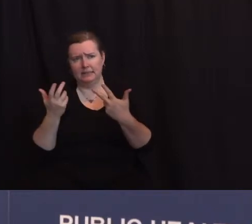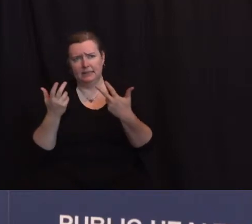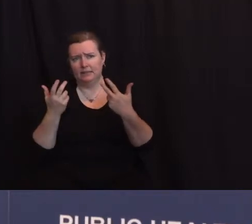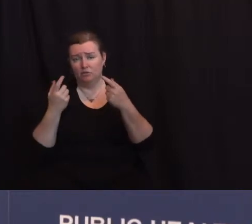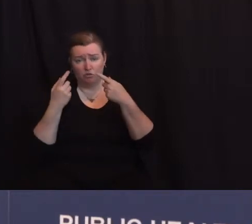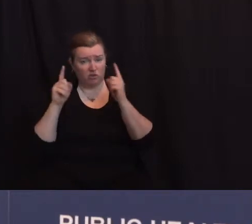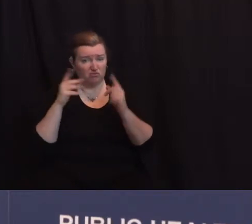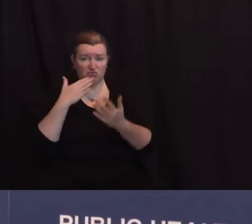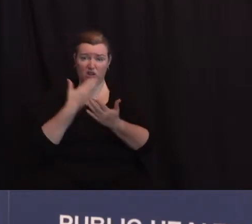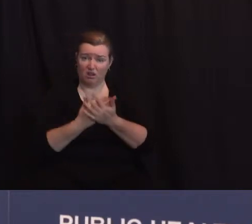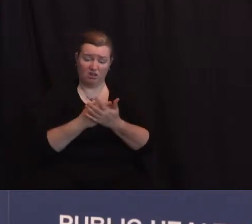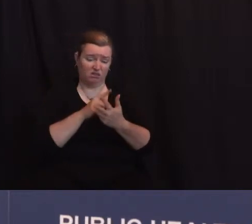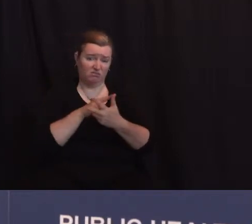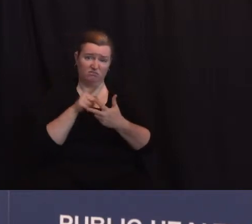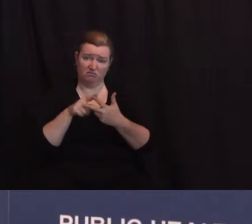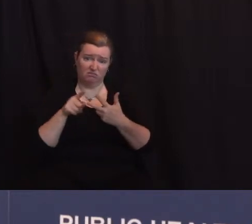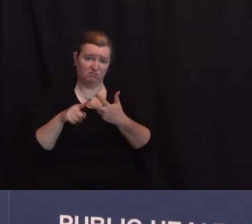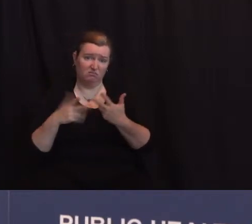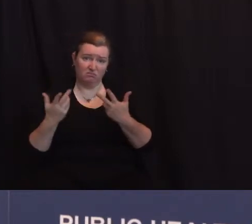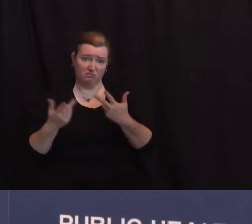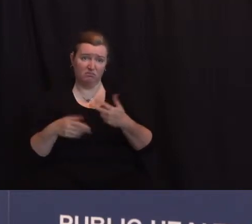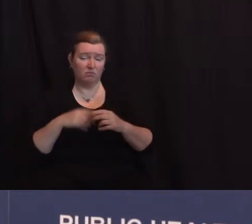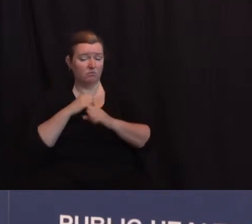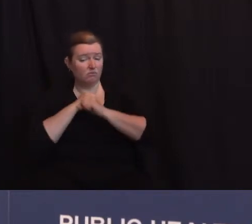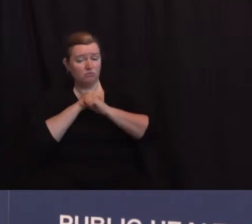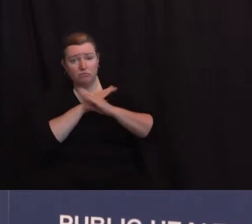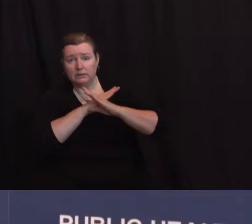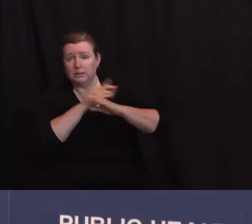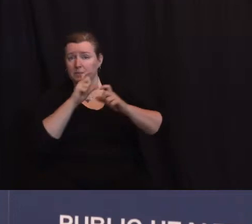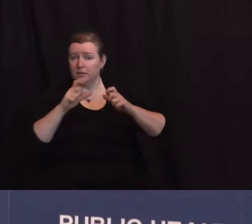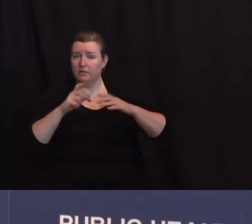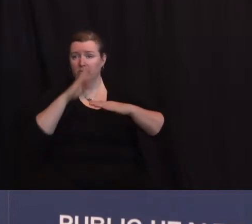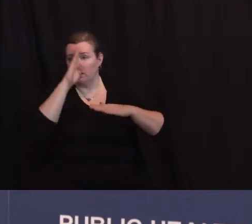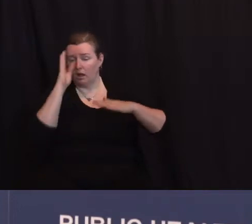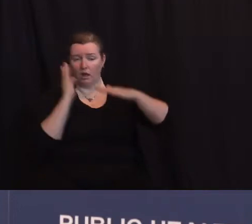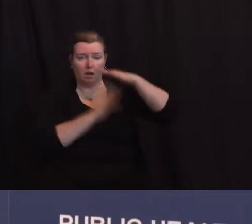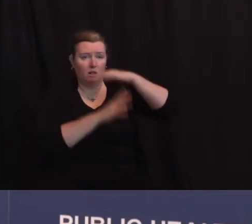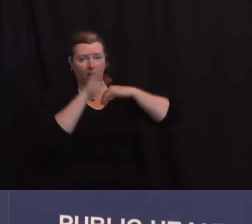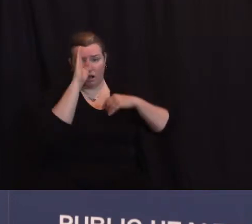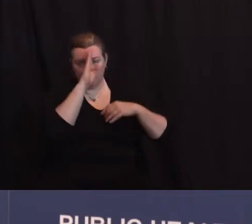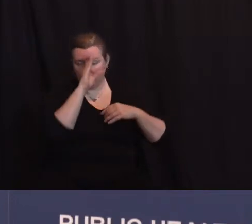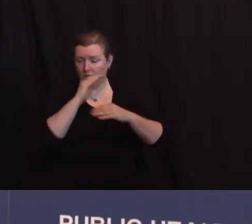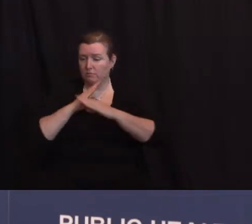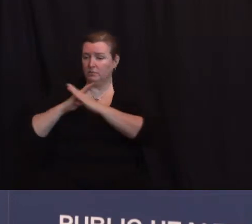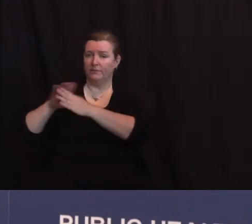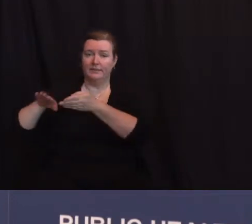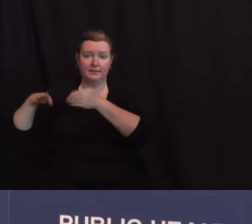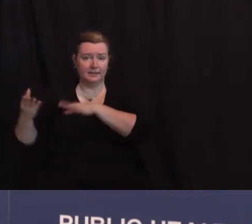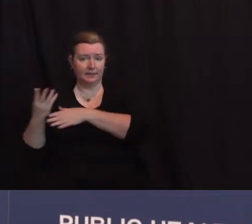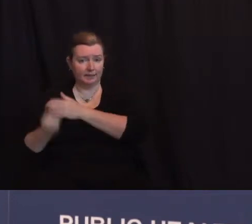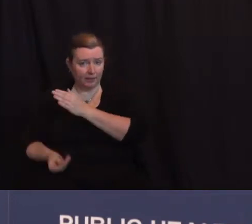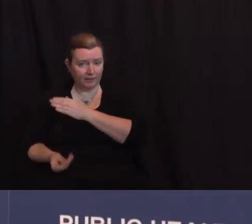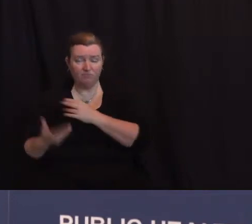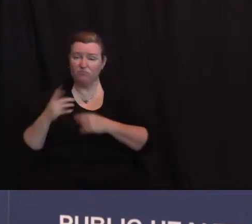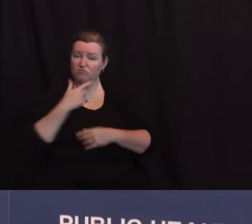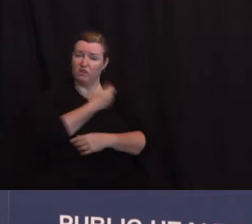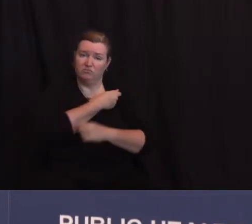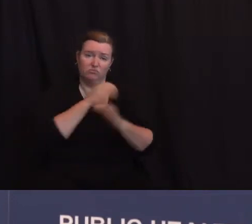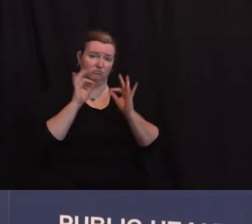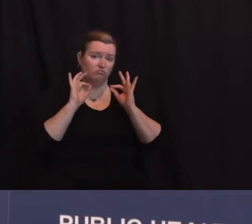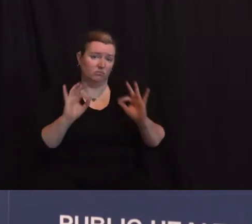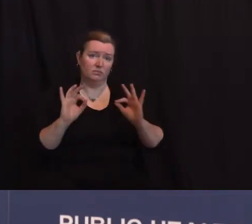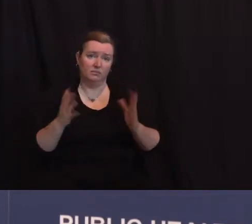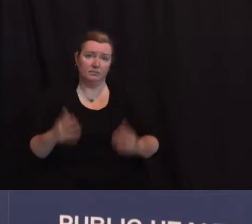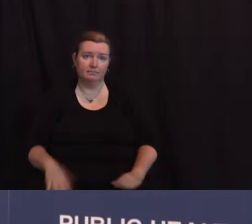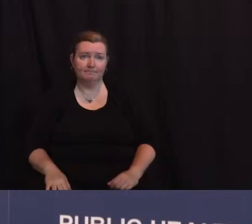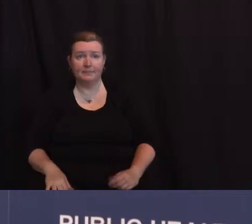well at preventing hospitalization and death. And basically, you got a vaccine, it's working. If you